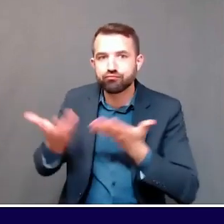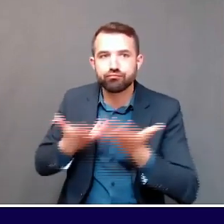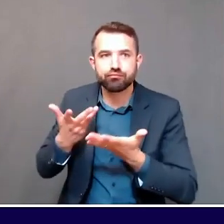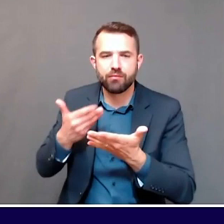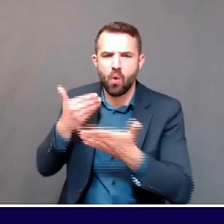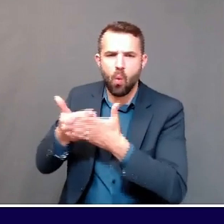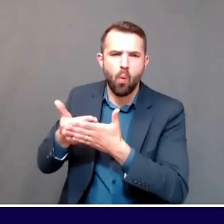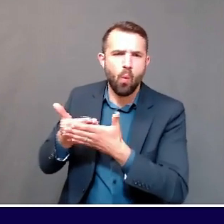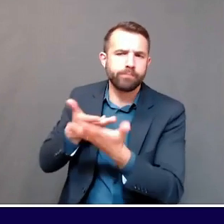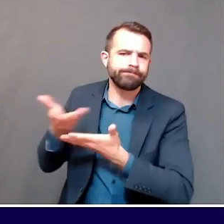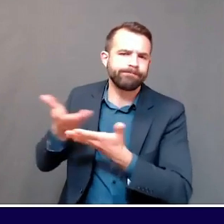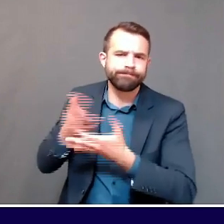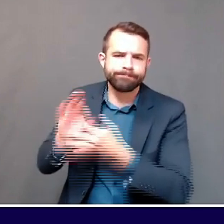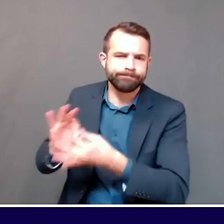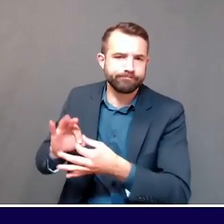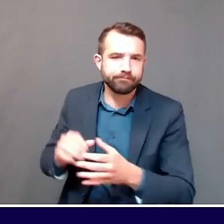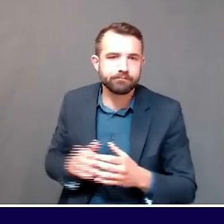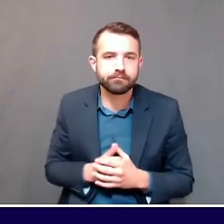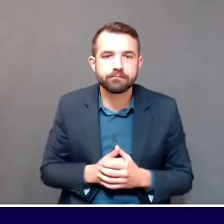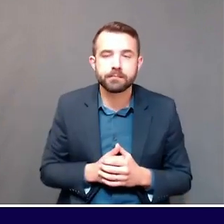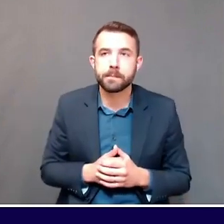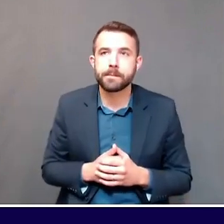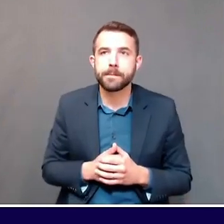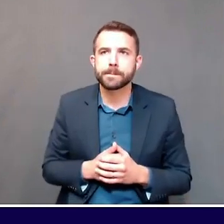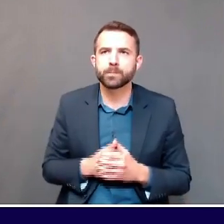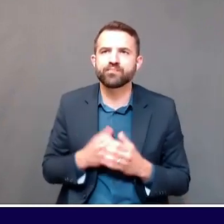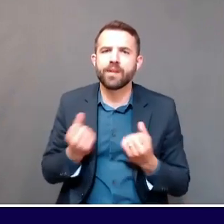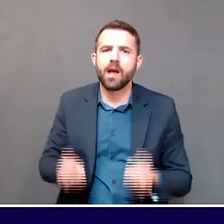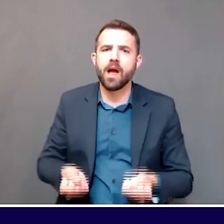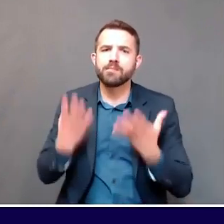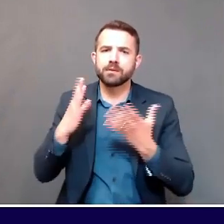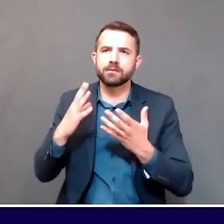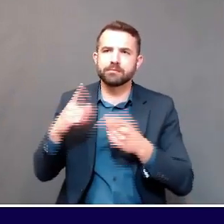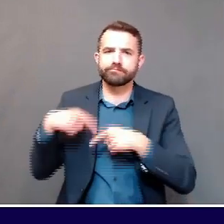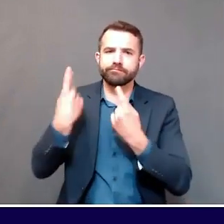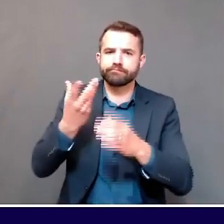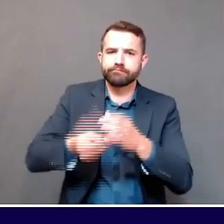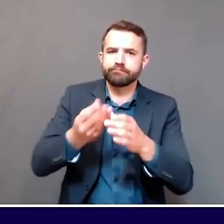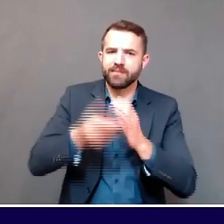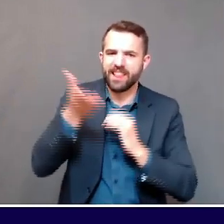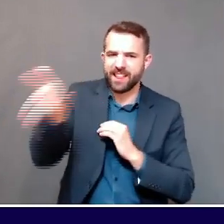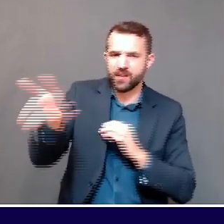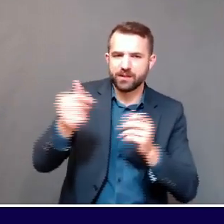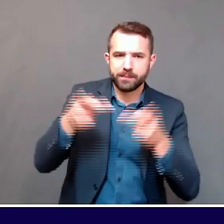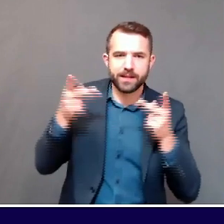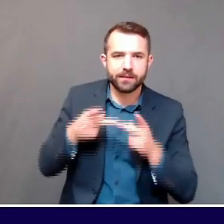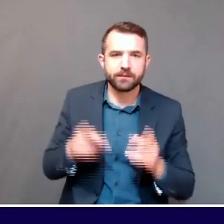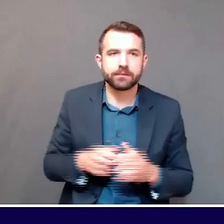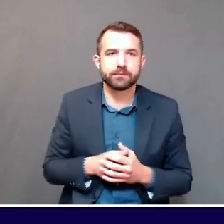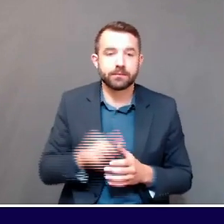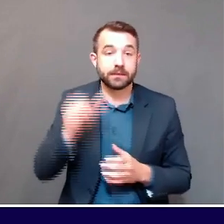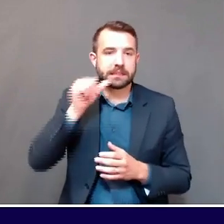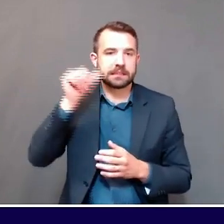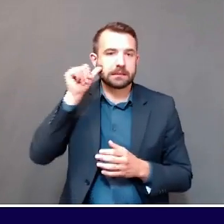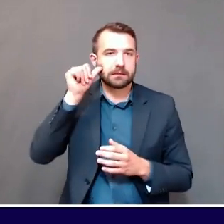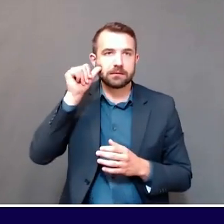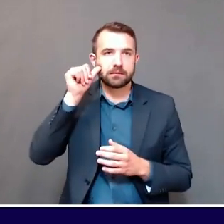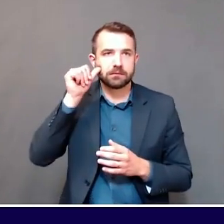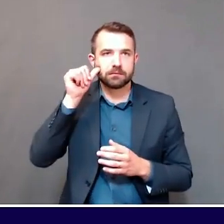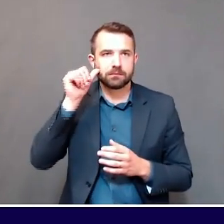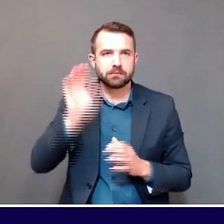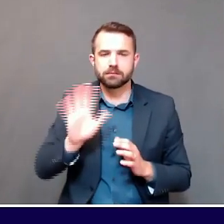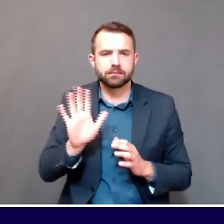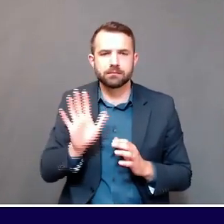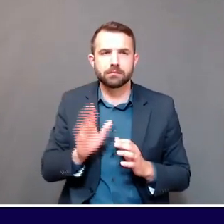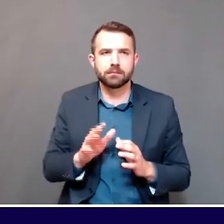them. And how many deaths have there been there? That was the same as yesterday. I believe that was. I'm going to double